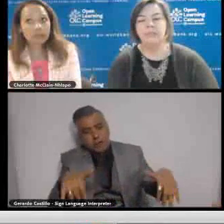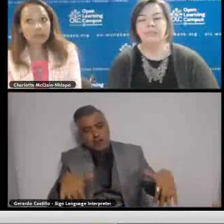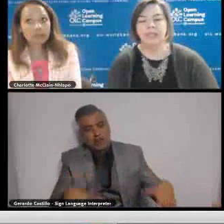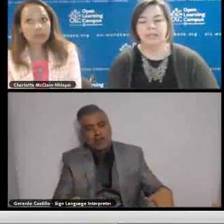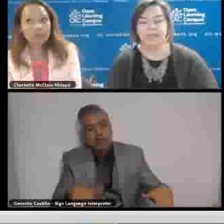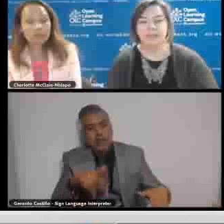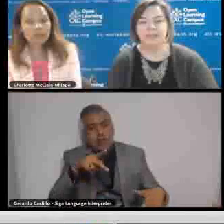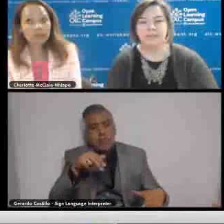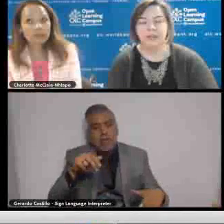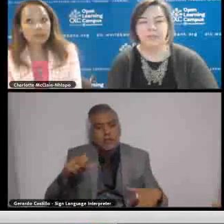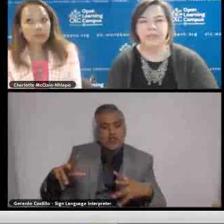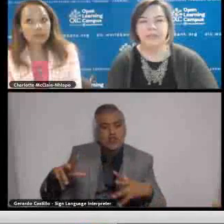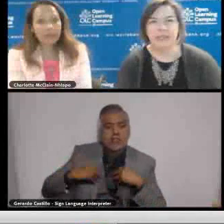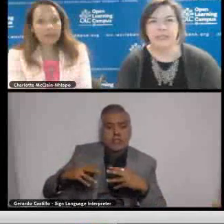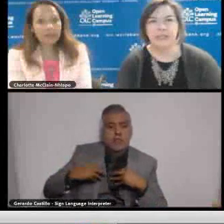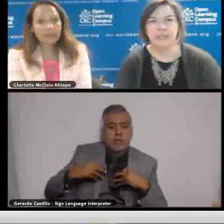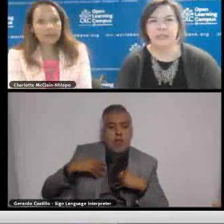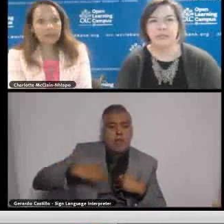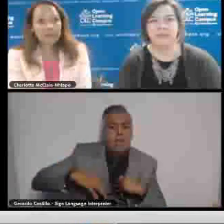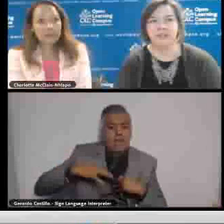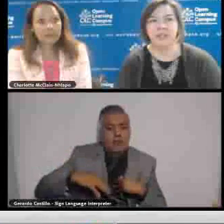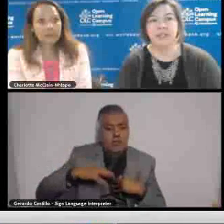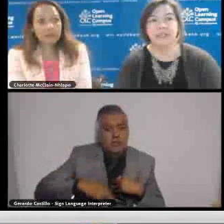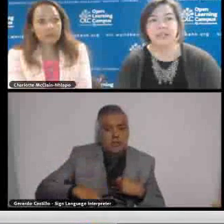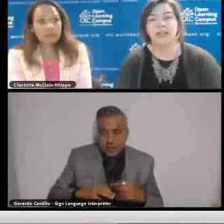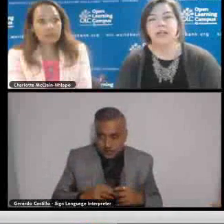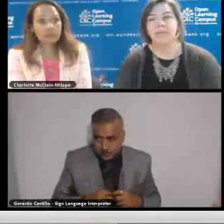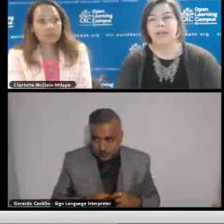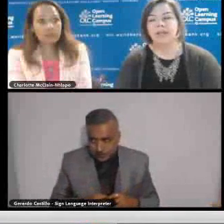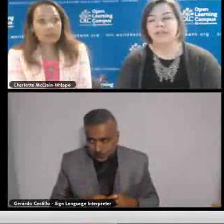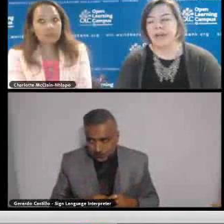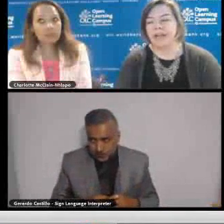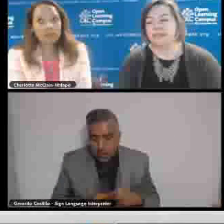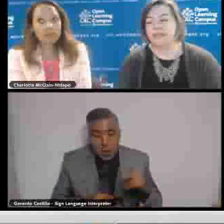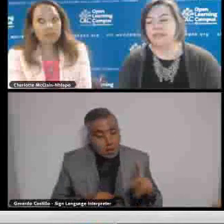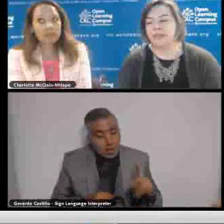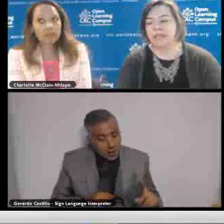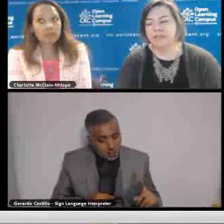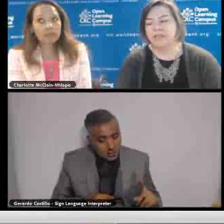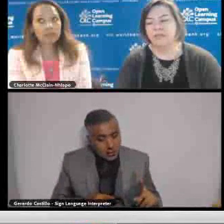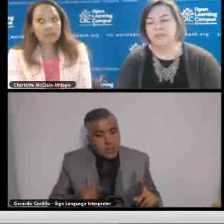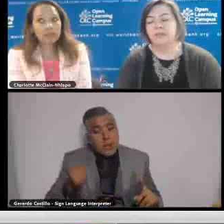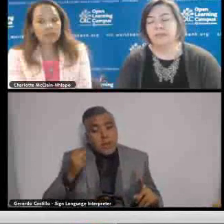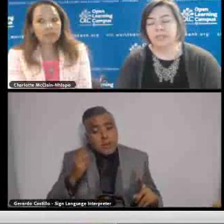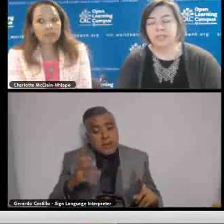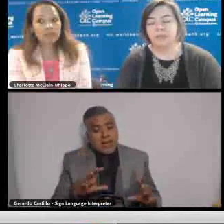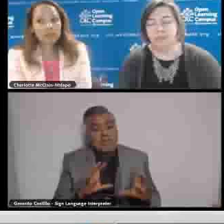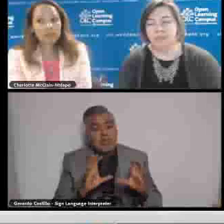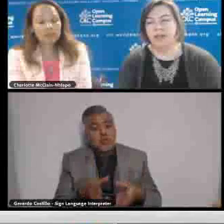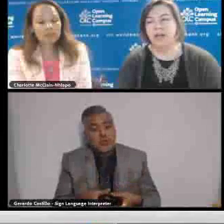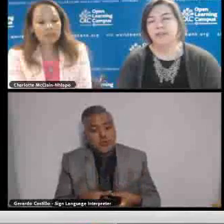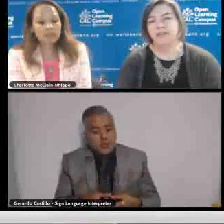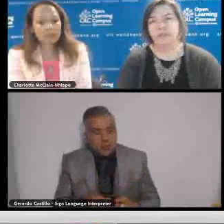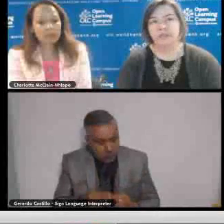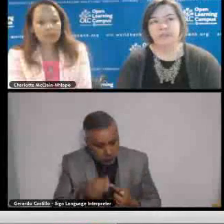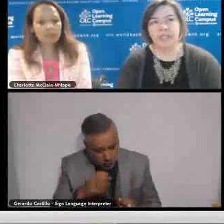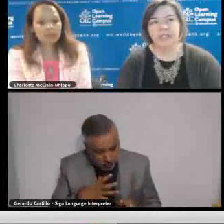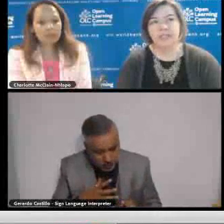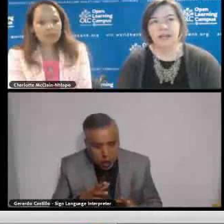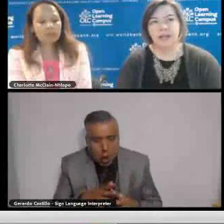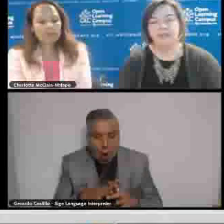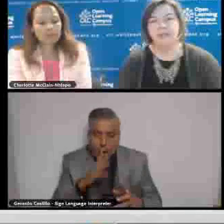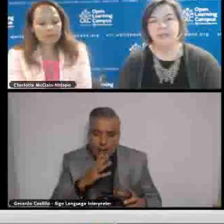recipients of benefits and beneficiaries. But in fact, many of these groups, particularly women, are at the forefront